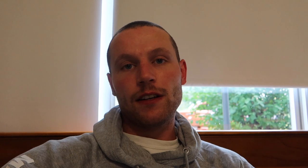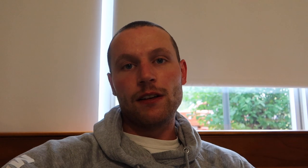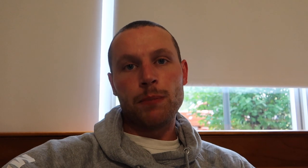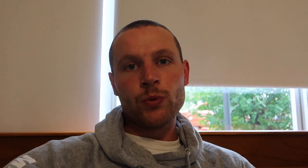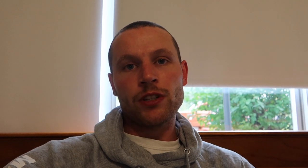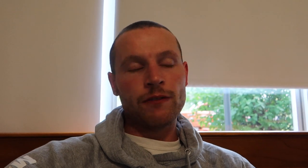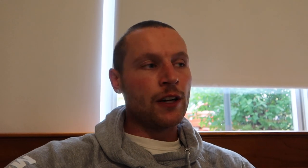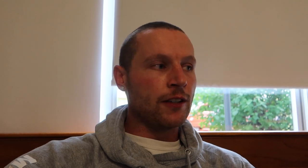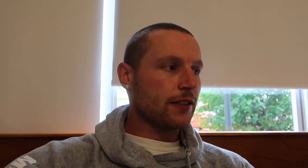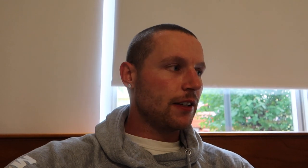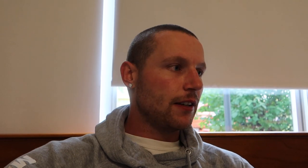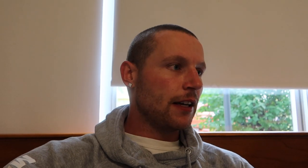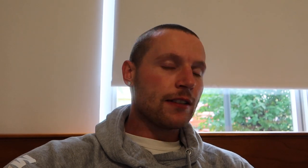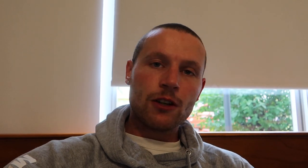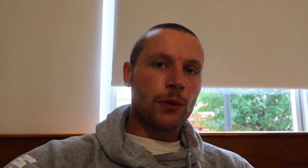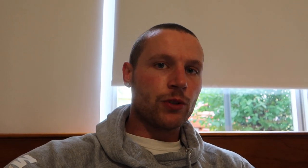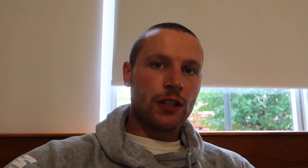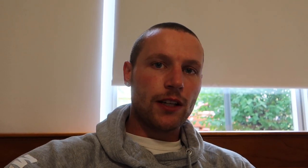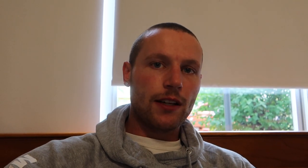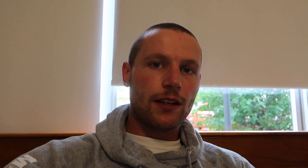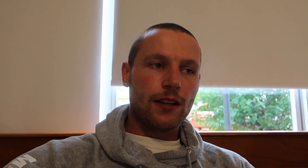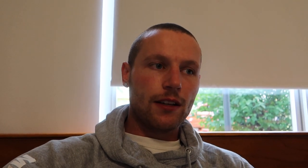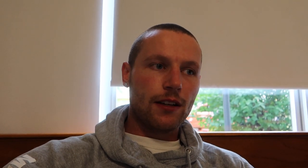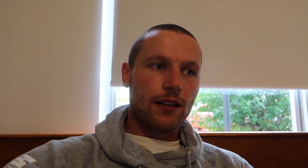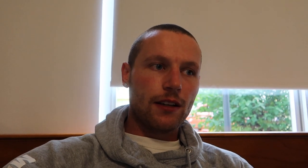fucking bullshit virus. And it's not bullshit.